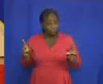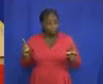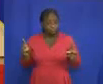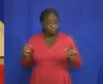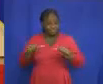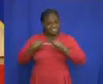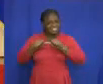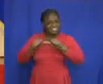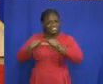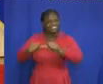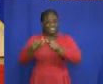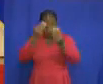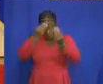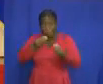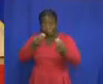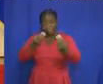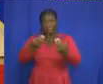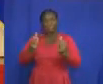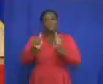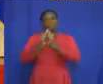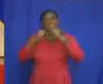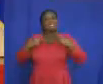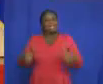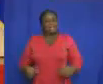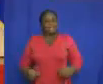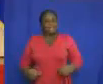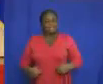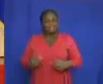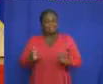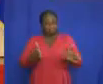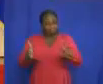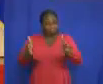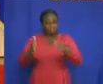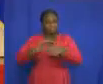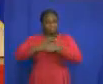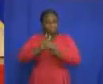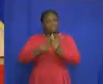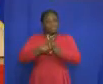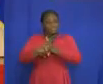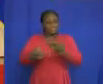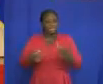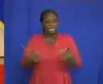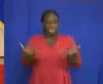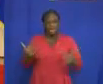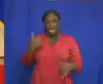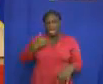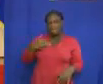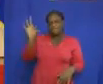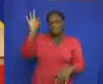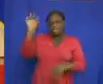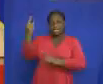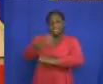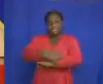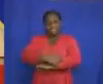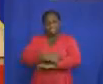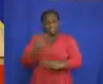continue complying with the health and safety protocols. Embarking on a 9-day official working visit